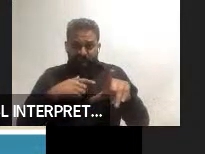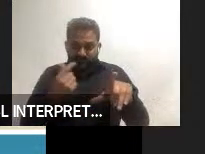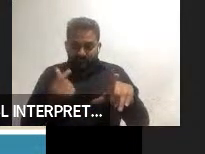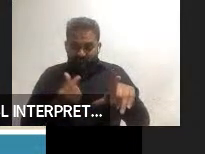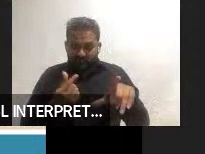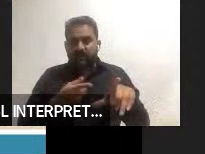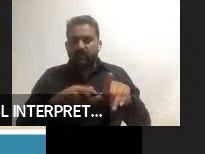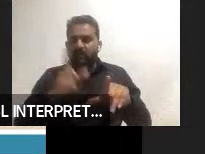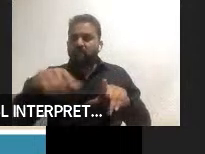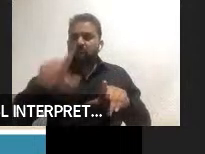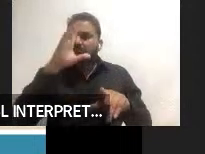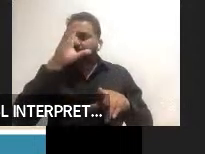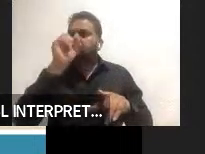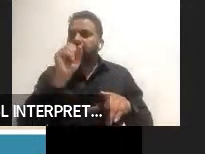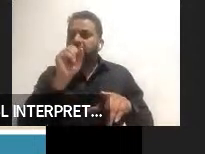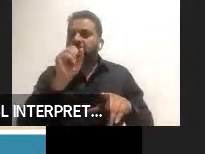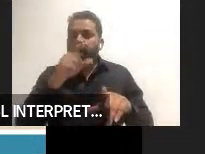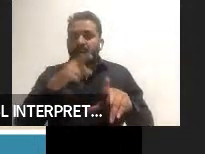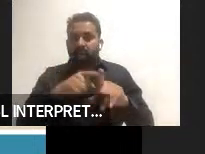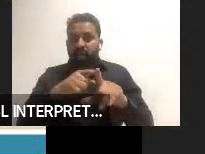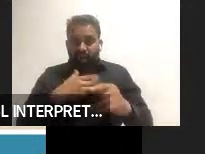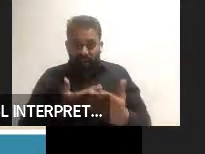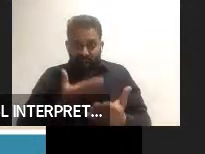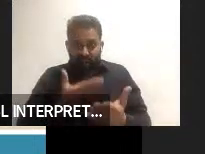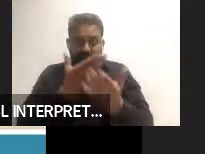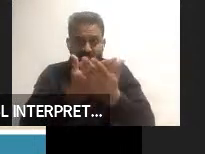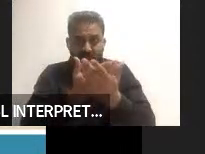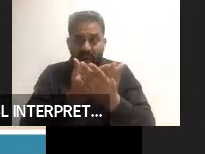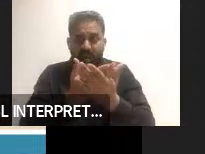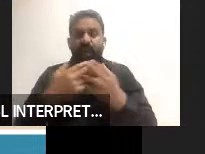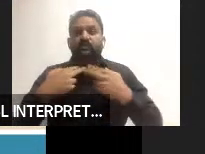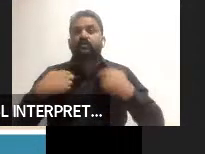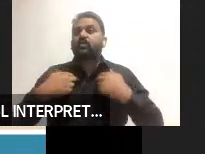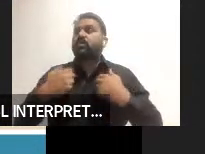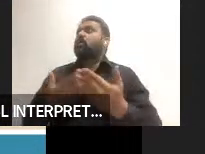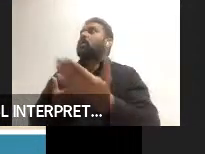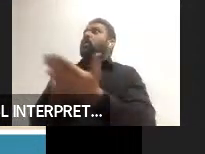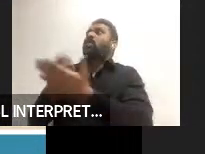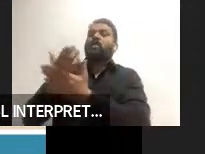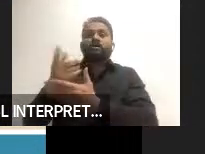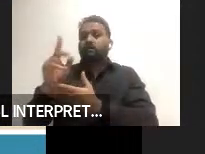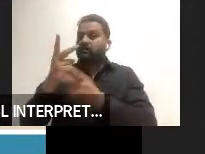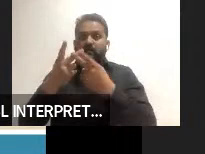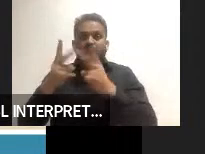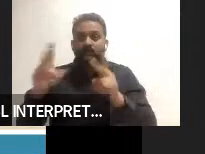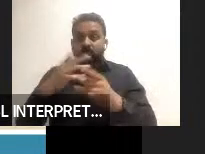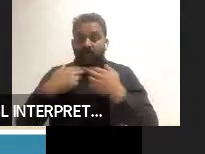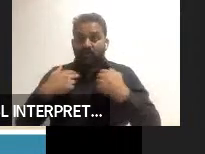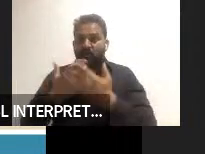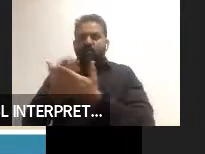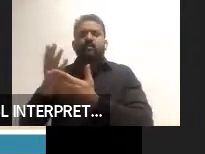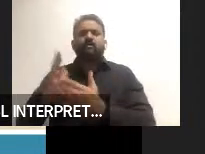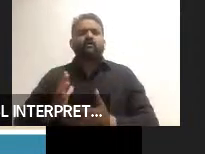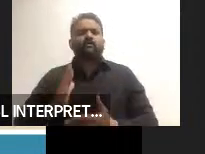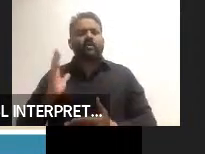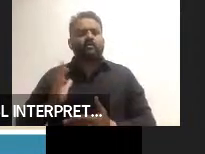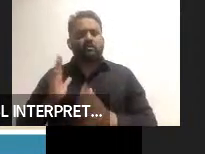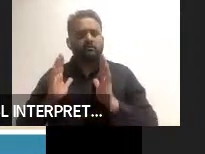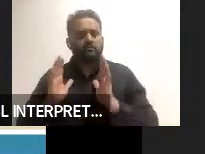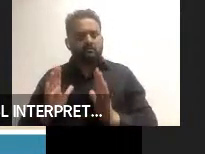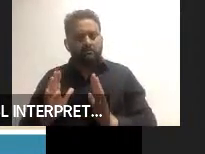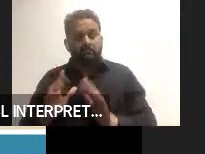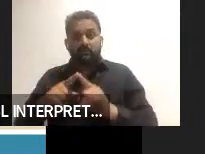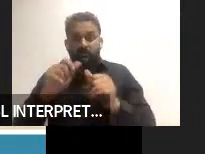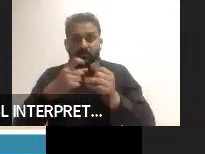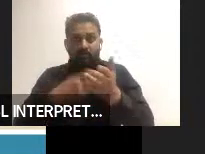to remember this is arbitration, not court. In court, we are very formal, but in arbitration,